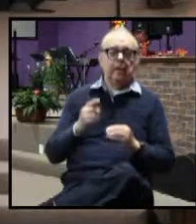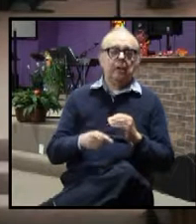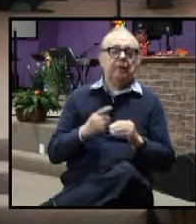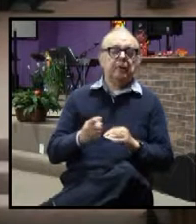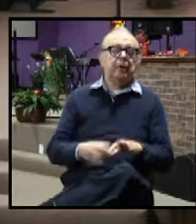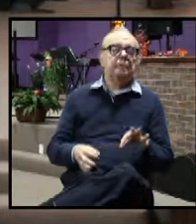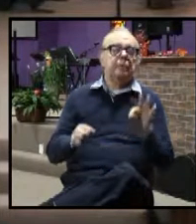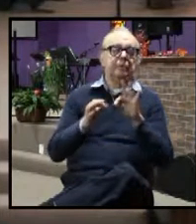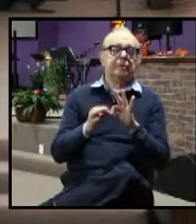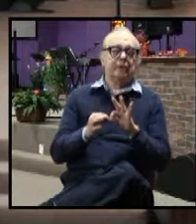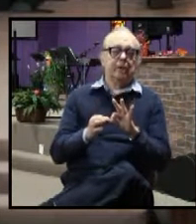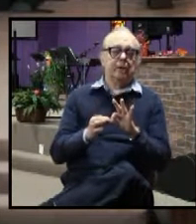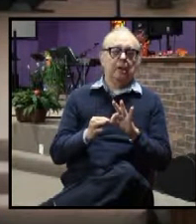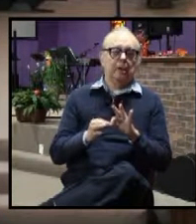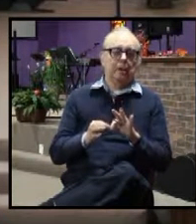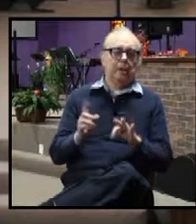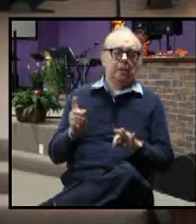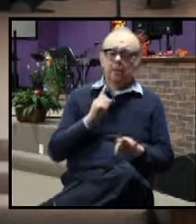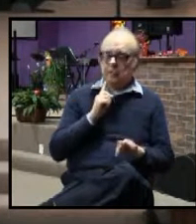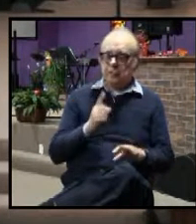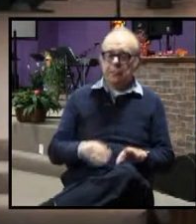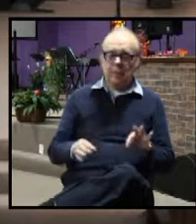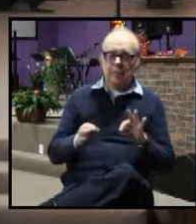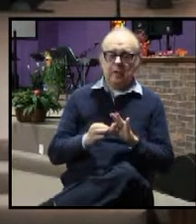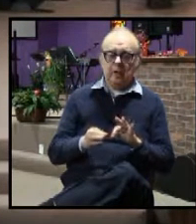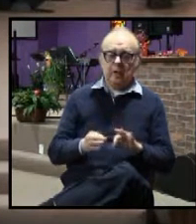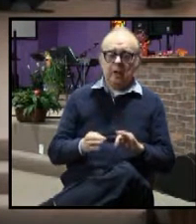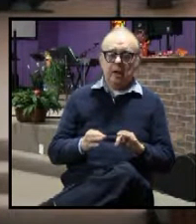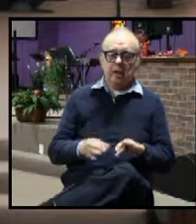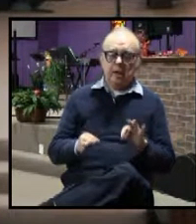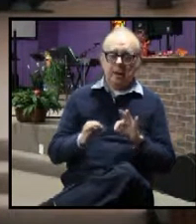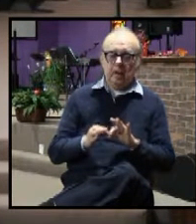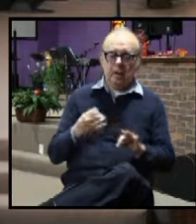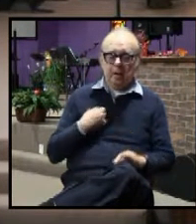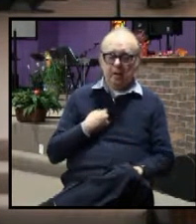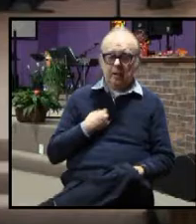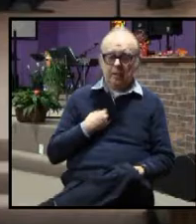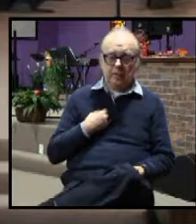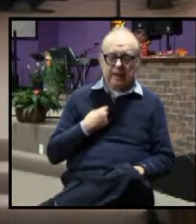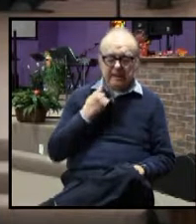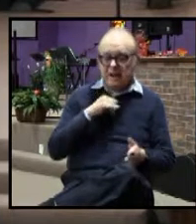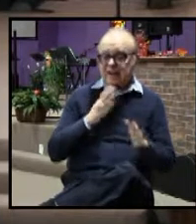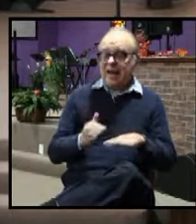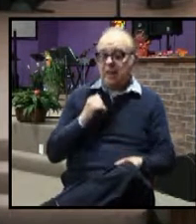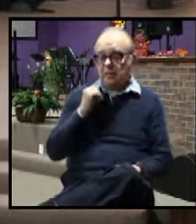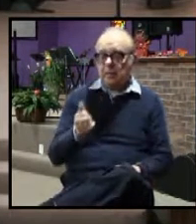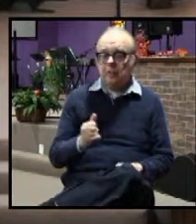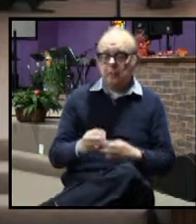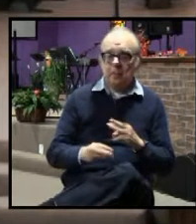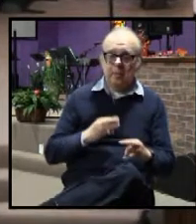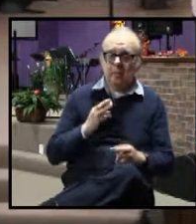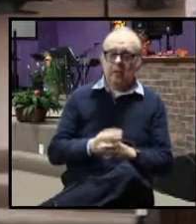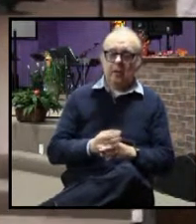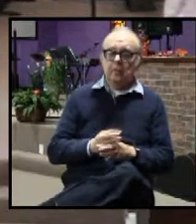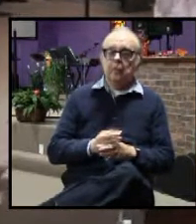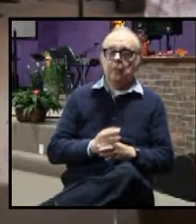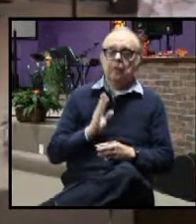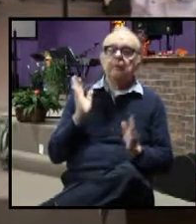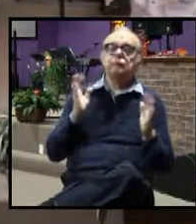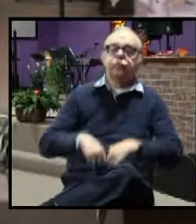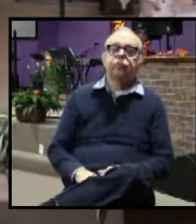what about significance? This is where I really, really matter to the world. If I die tomorrow, the world